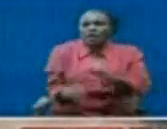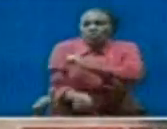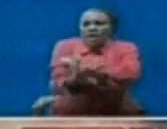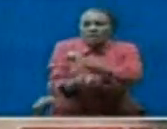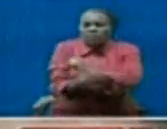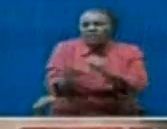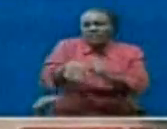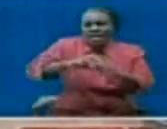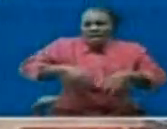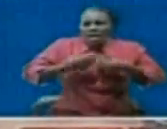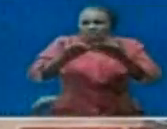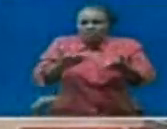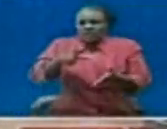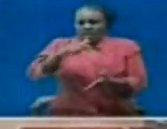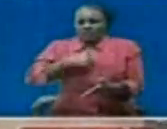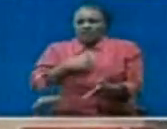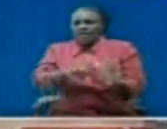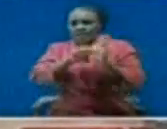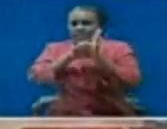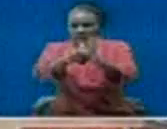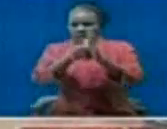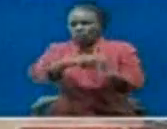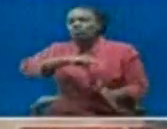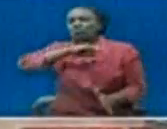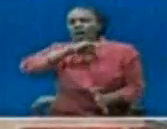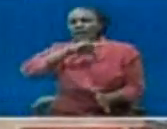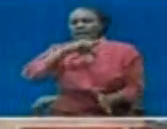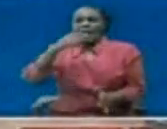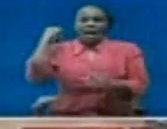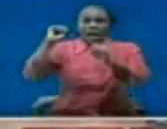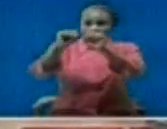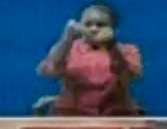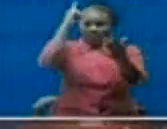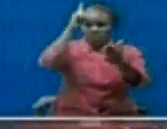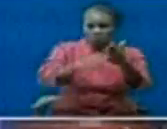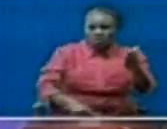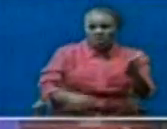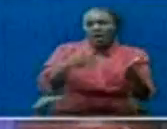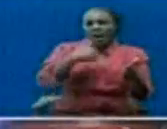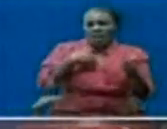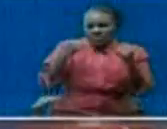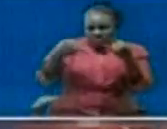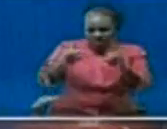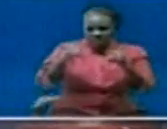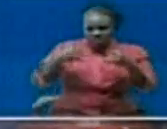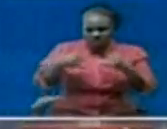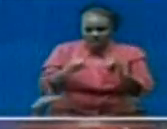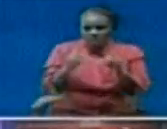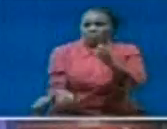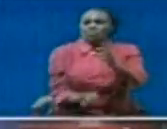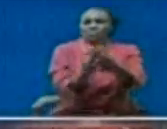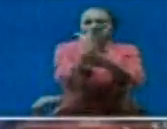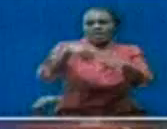their political parties. For example, in Uganda, what has been done is that there is an attempt to try and